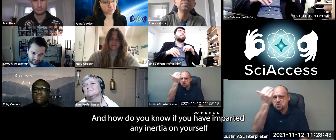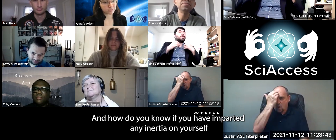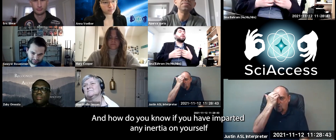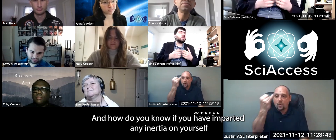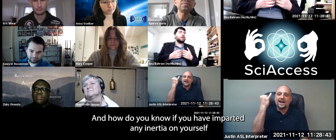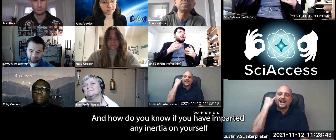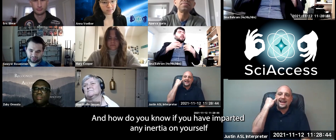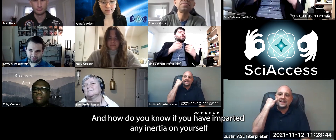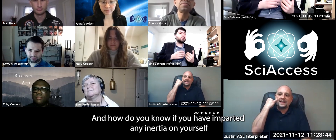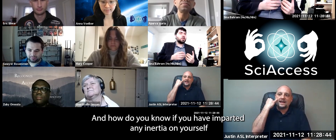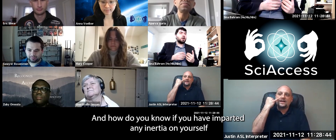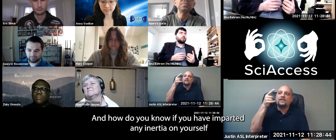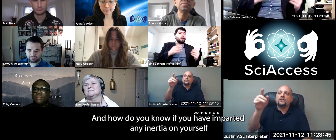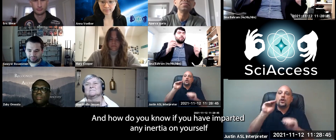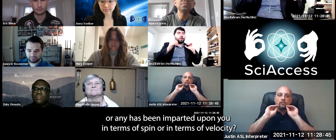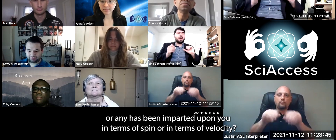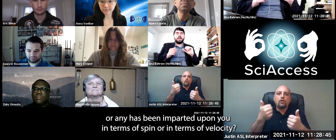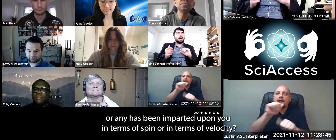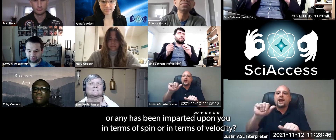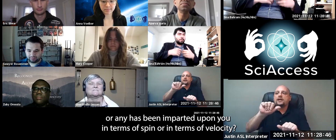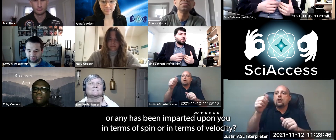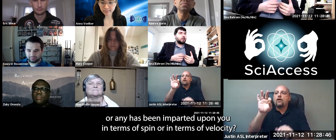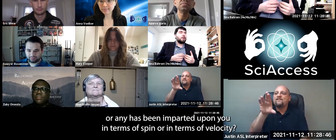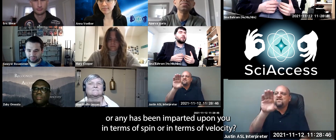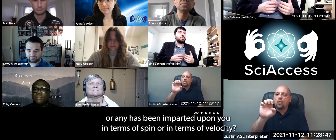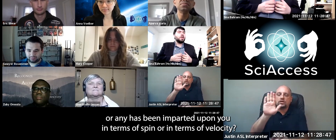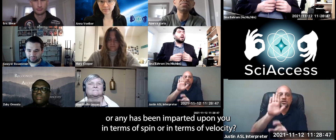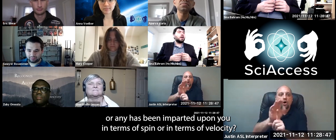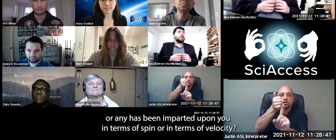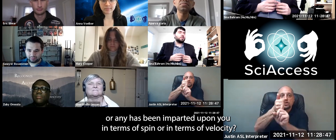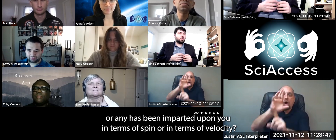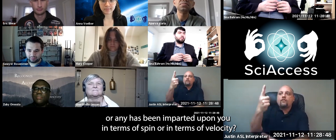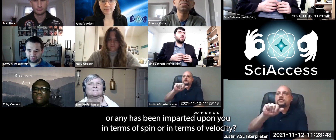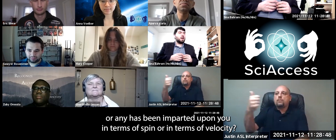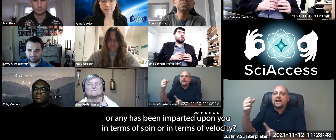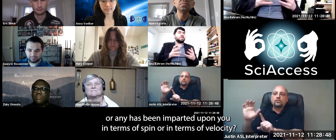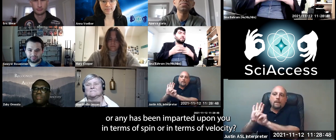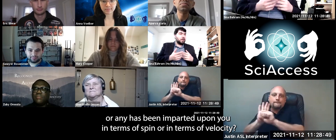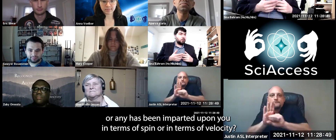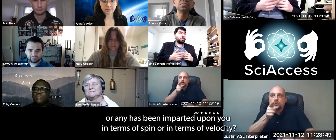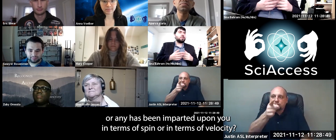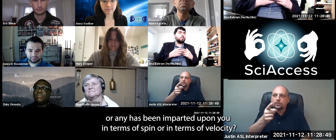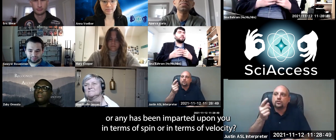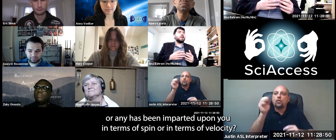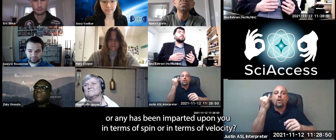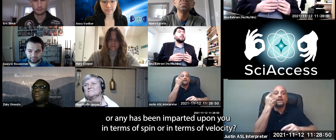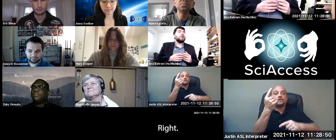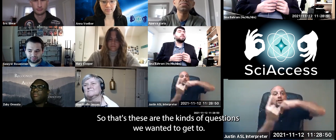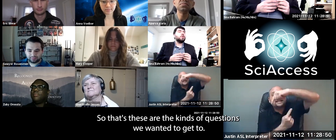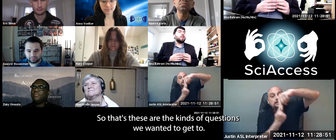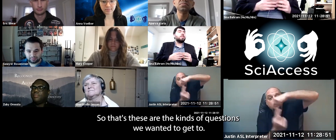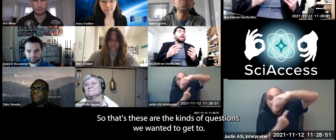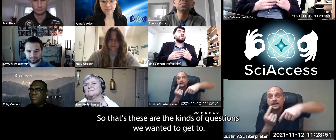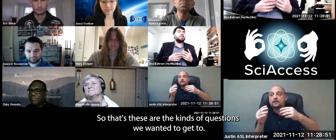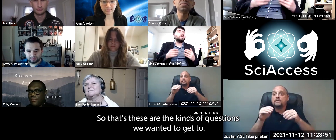have imparted any inertia on yourself, or any has been imparted upon you in terms of spin or in terms of velocity, right?